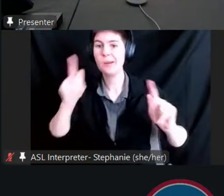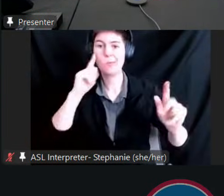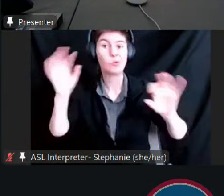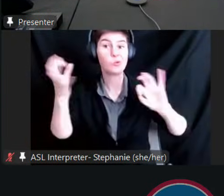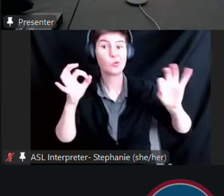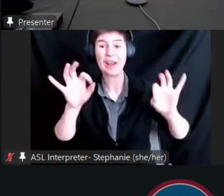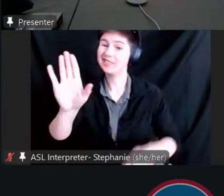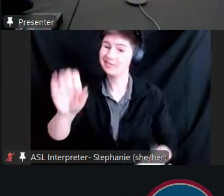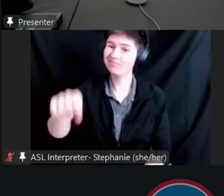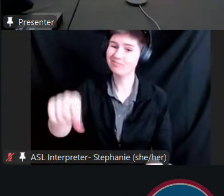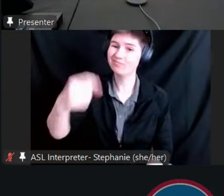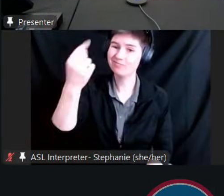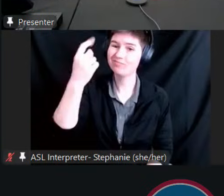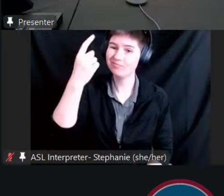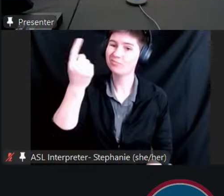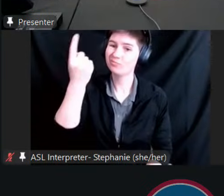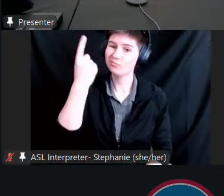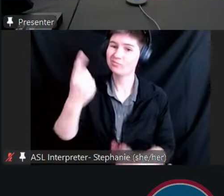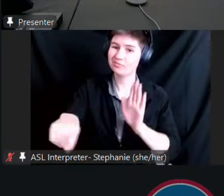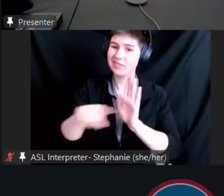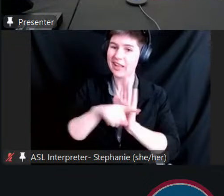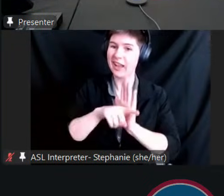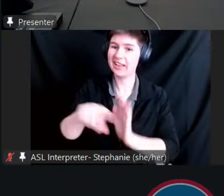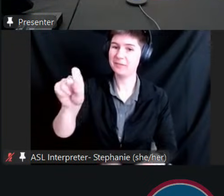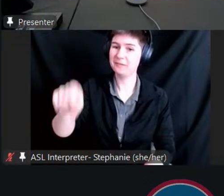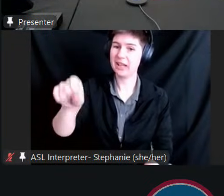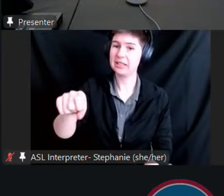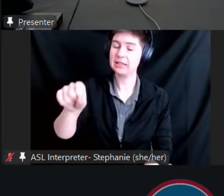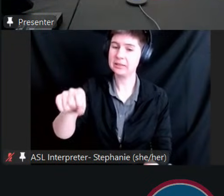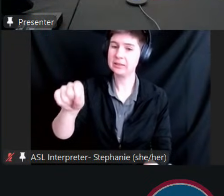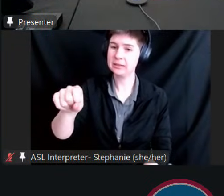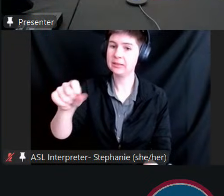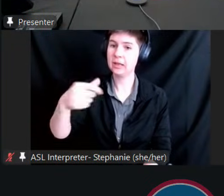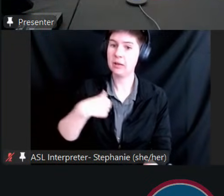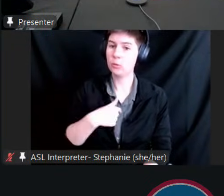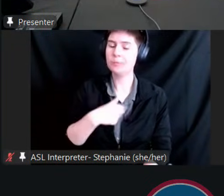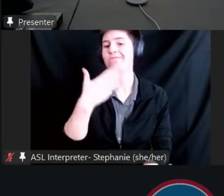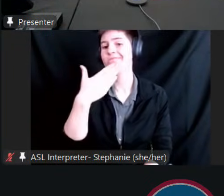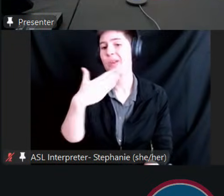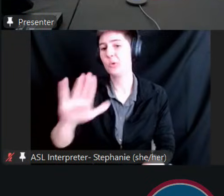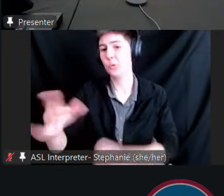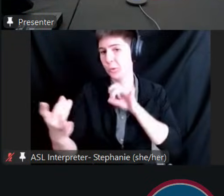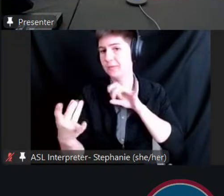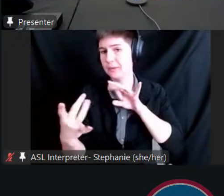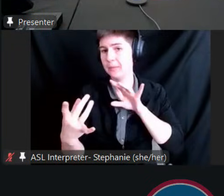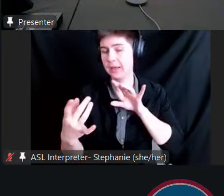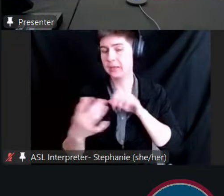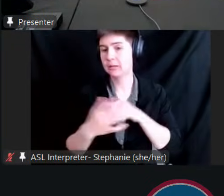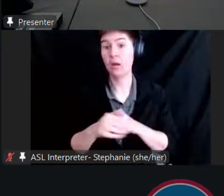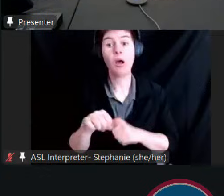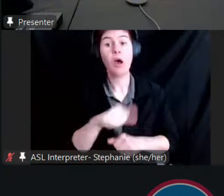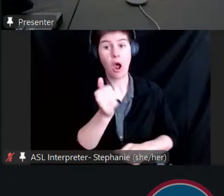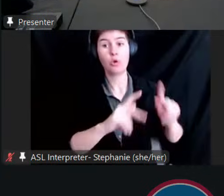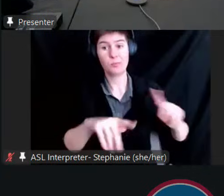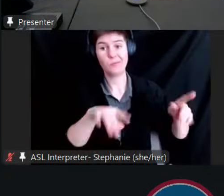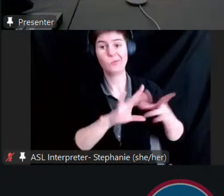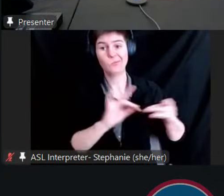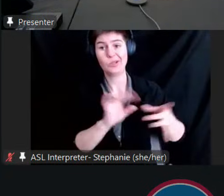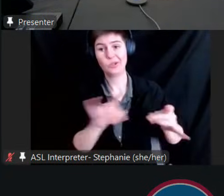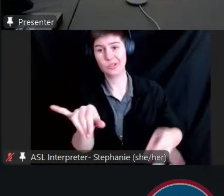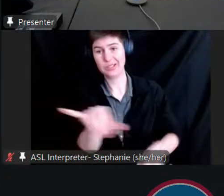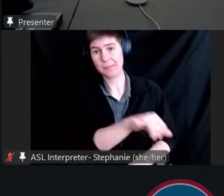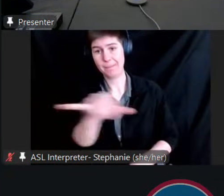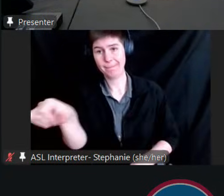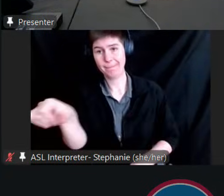one of the trade-offs and something that, I appreciate the feedback because, you're not the first person I've heard that from. I'm